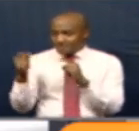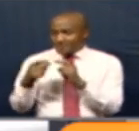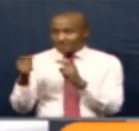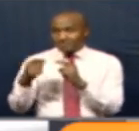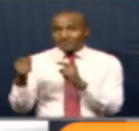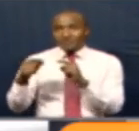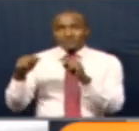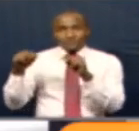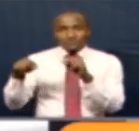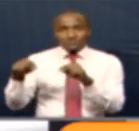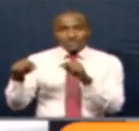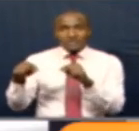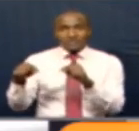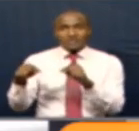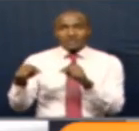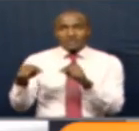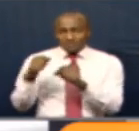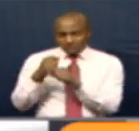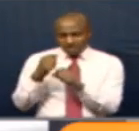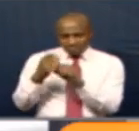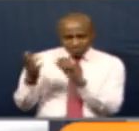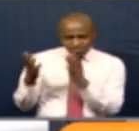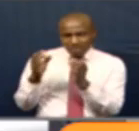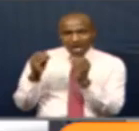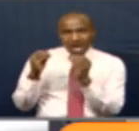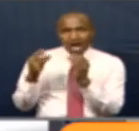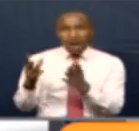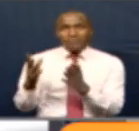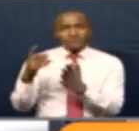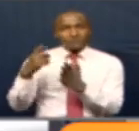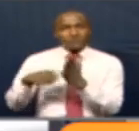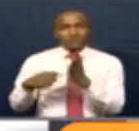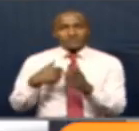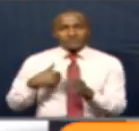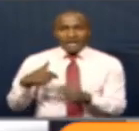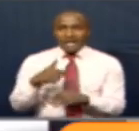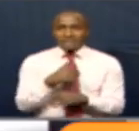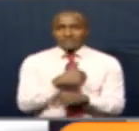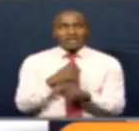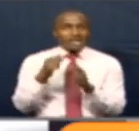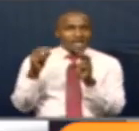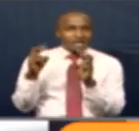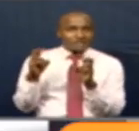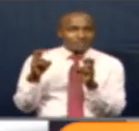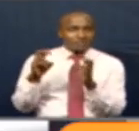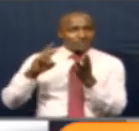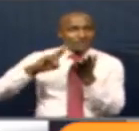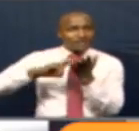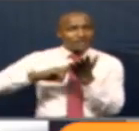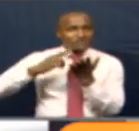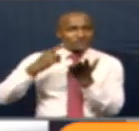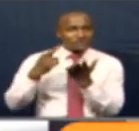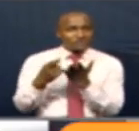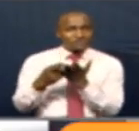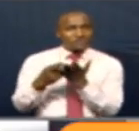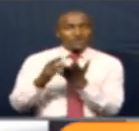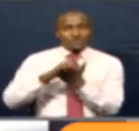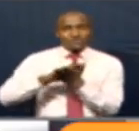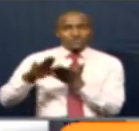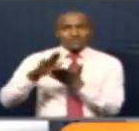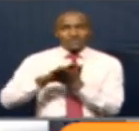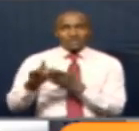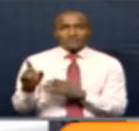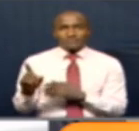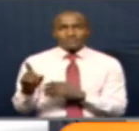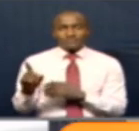today we have already done an estimation of how much it will cost us in terms of resources to clear this waste. We